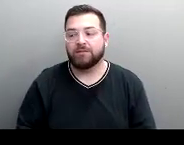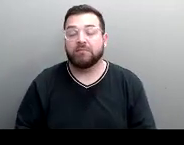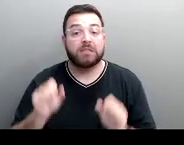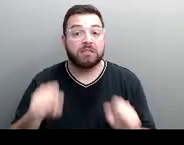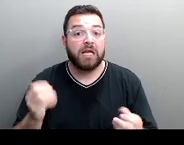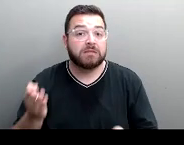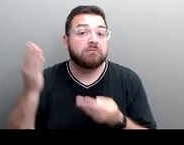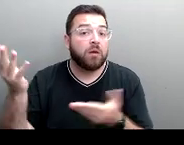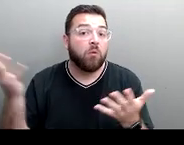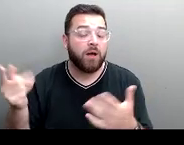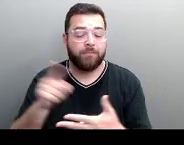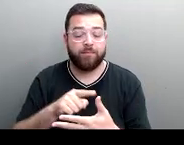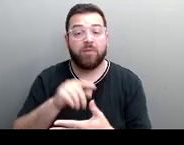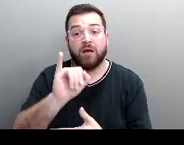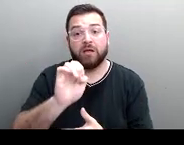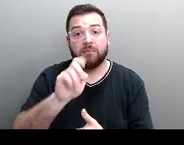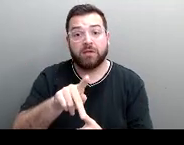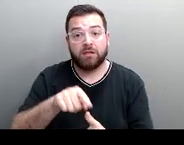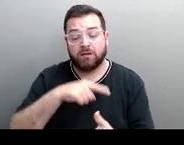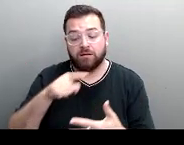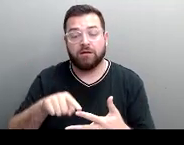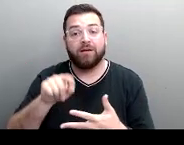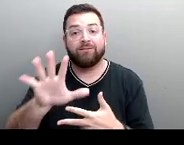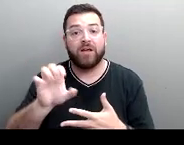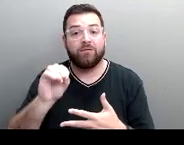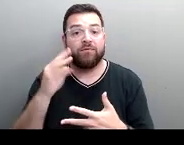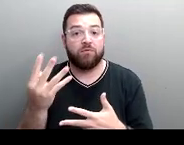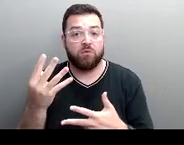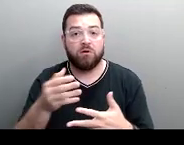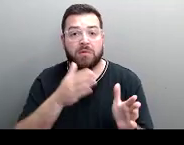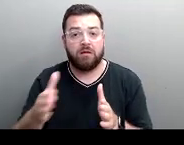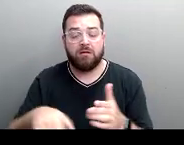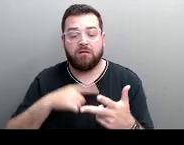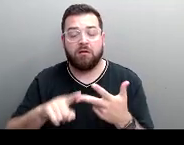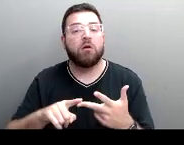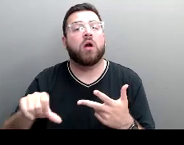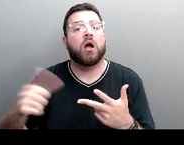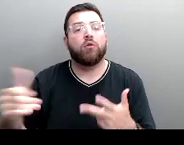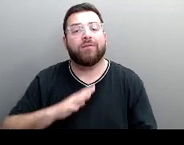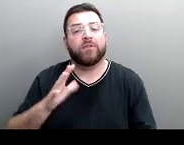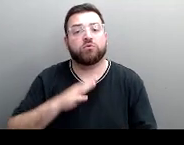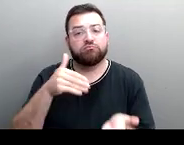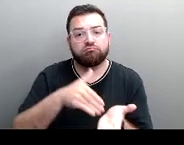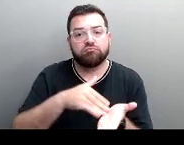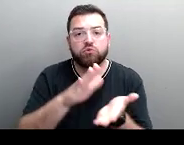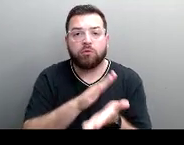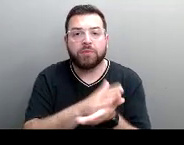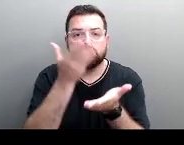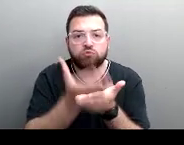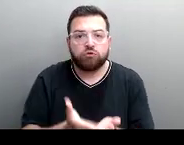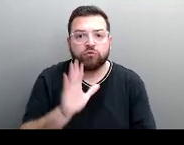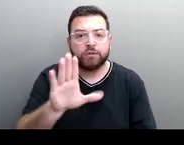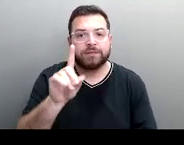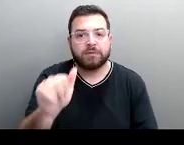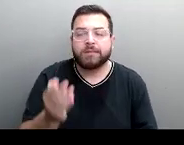form of IEP or 504, as well as any other official medical documentation.